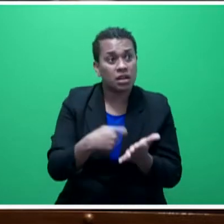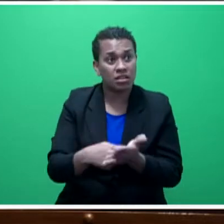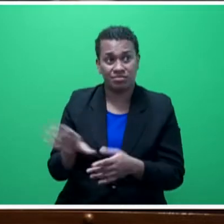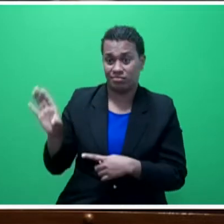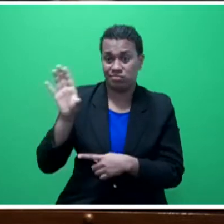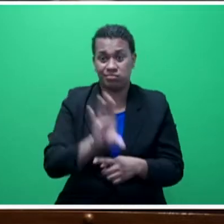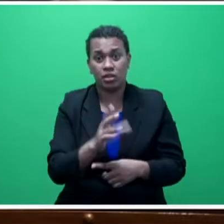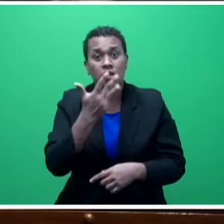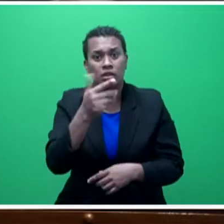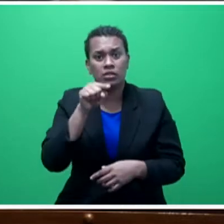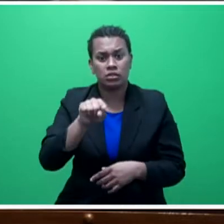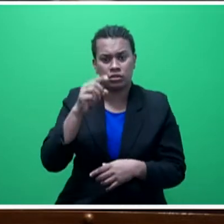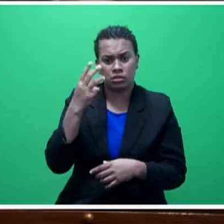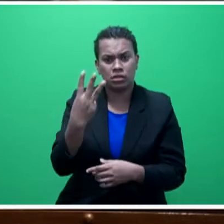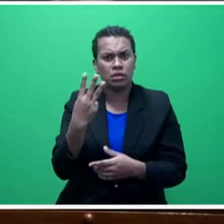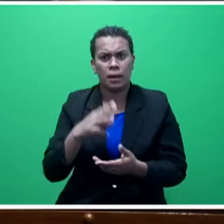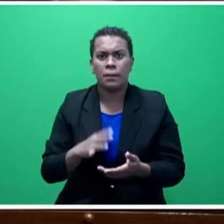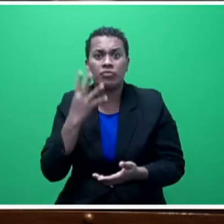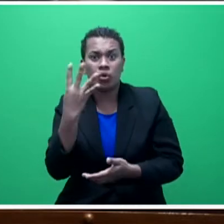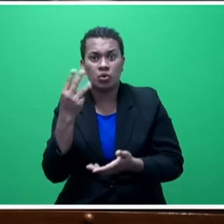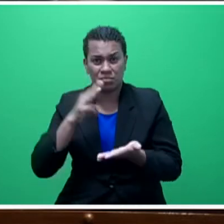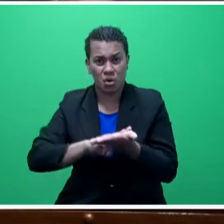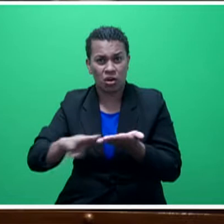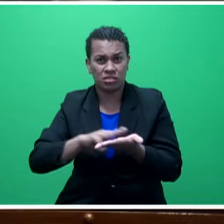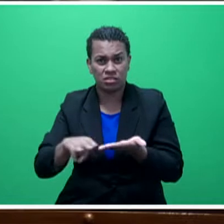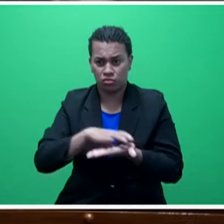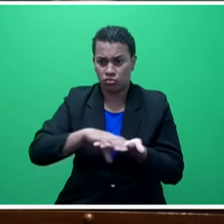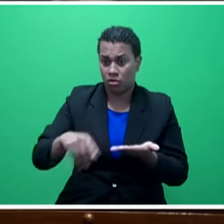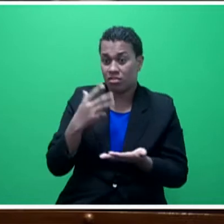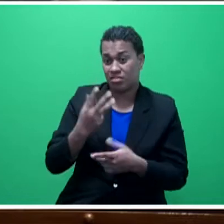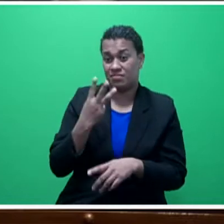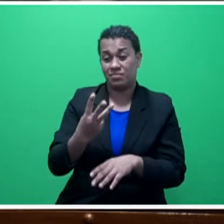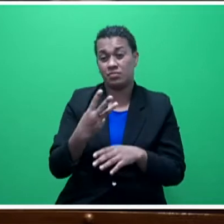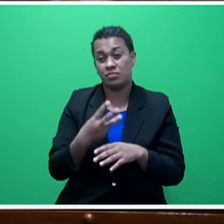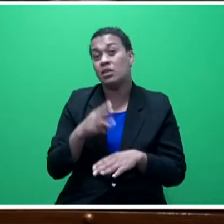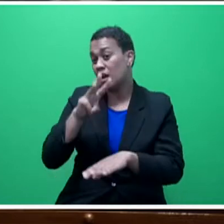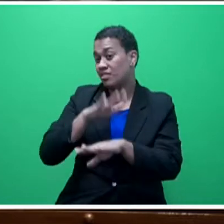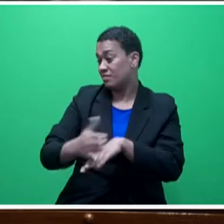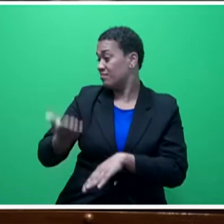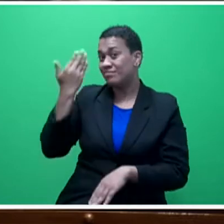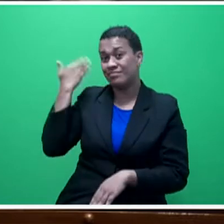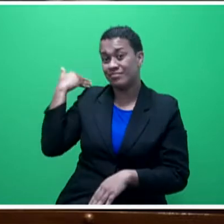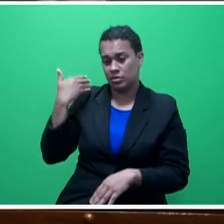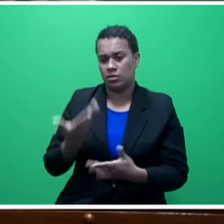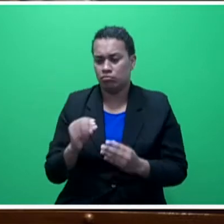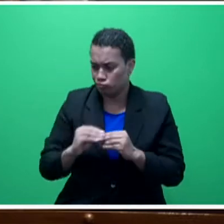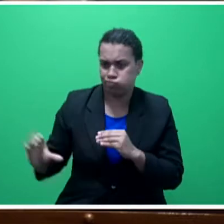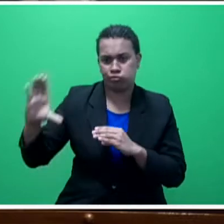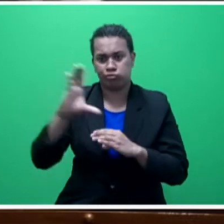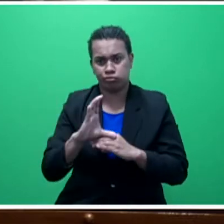$9.355 million, which is an increase of $3 million from the COVID supplementary budget and over $4 million from the